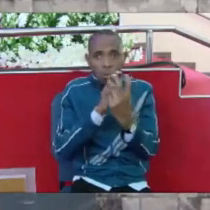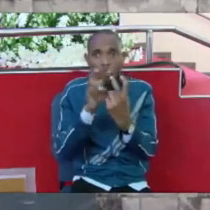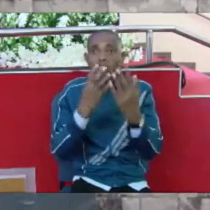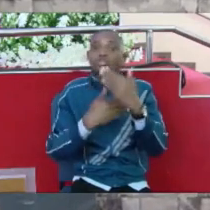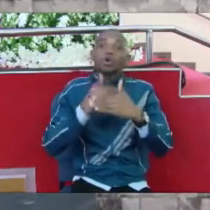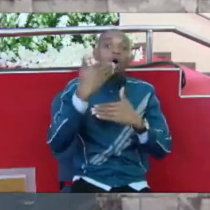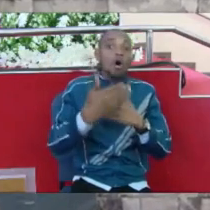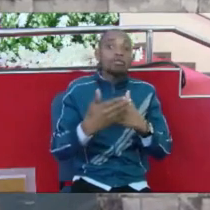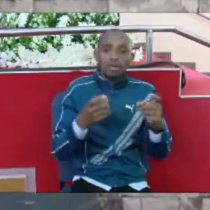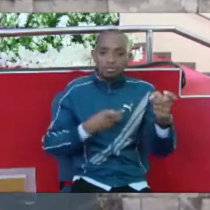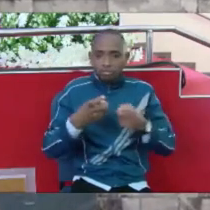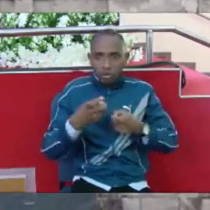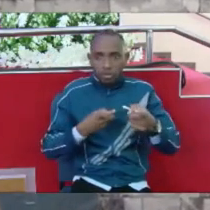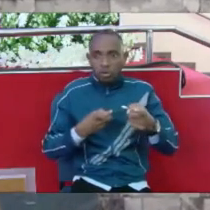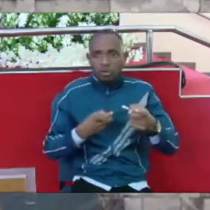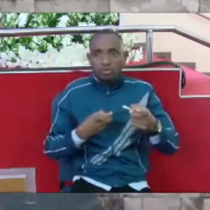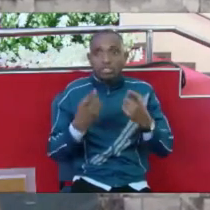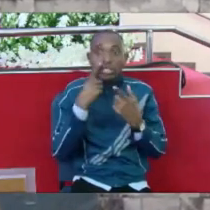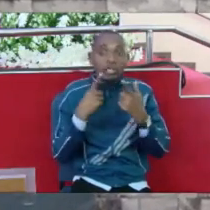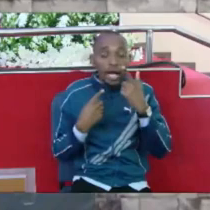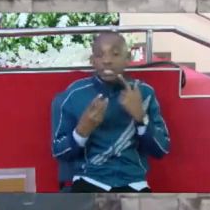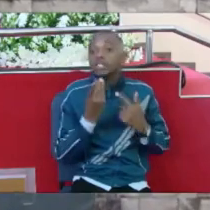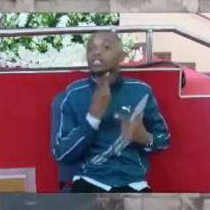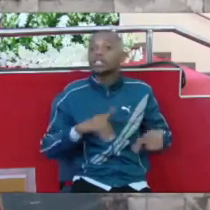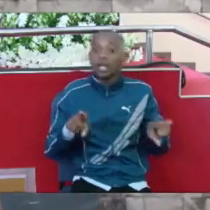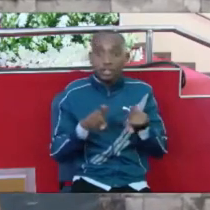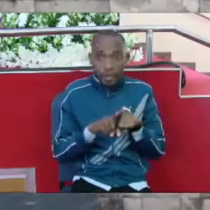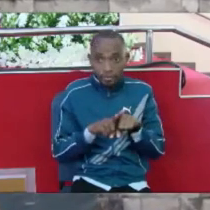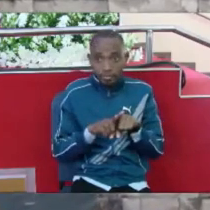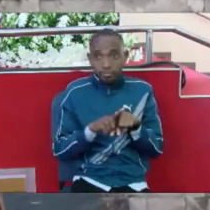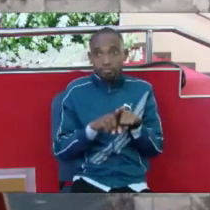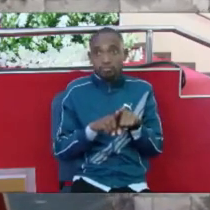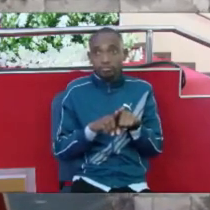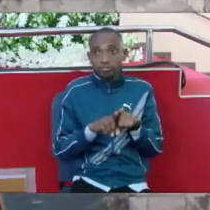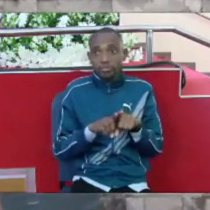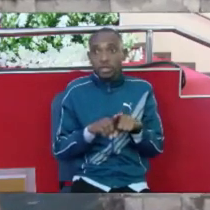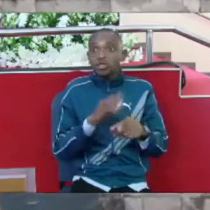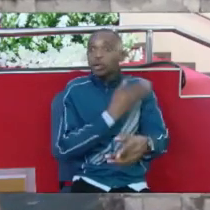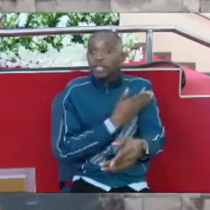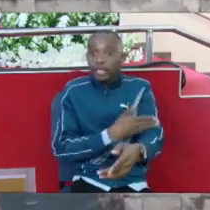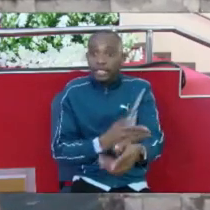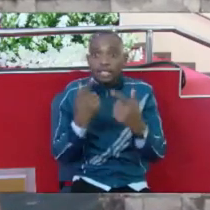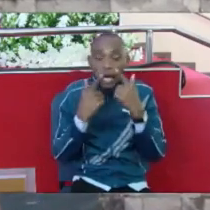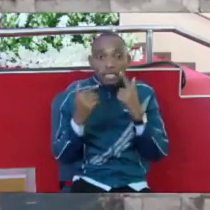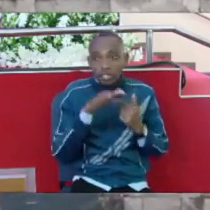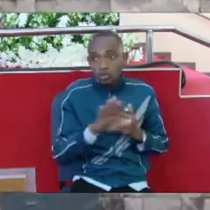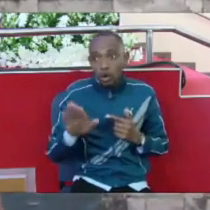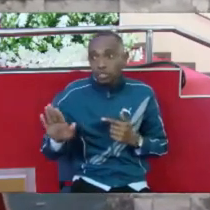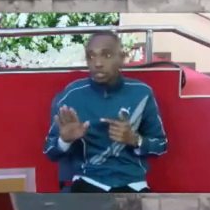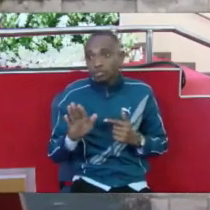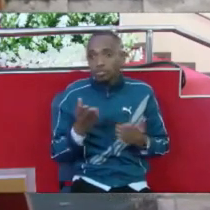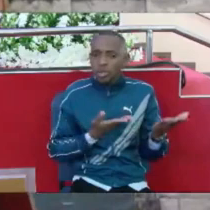your uncontrolled lust for desires and passions. Because where David